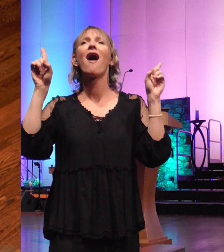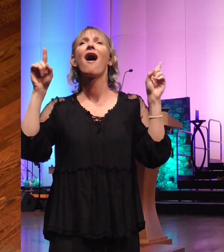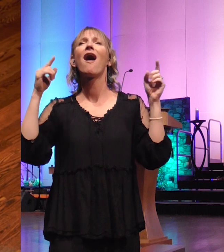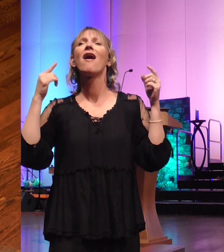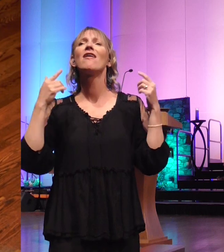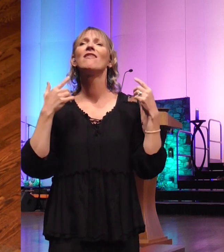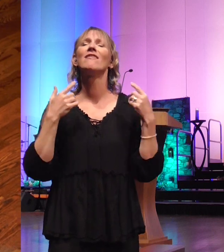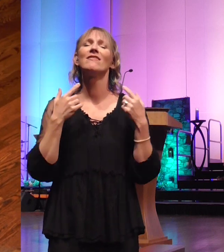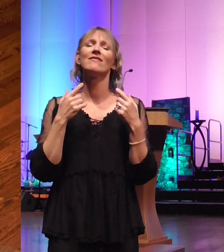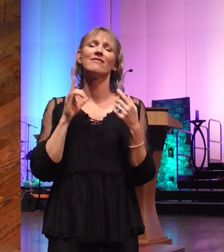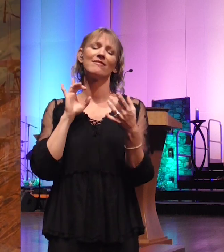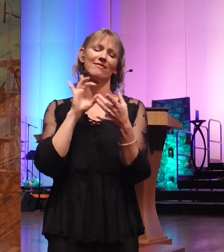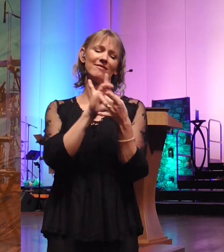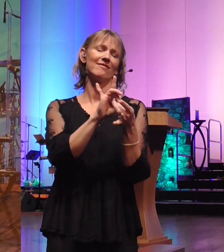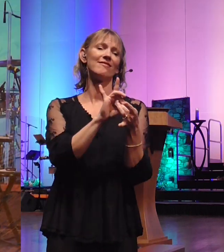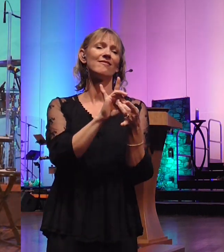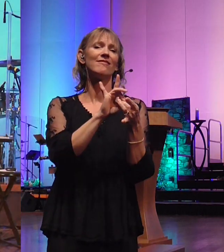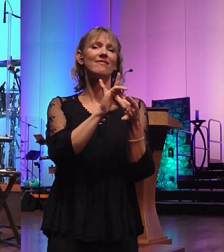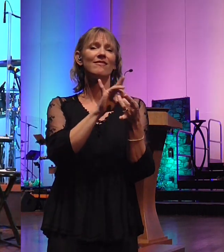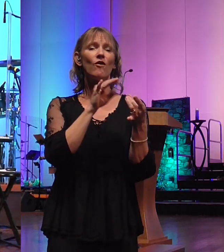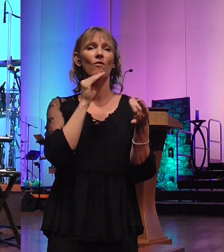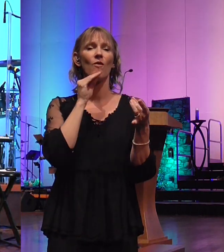home.